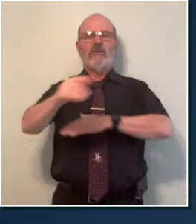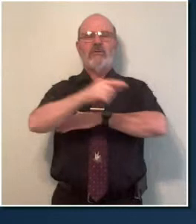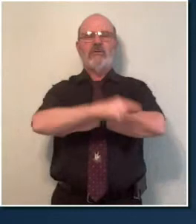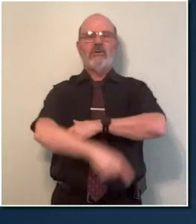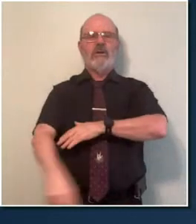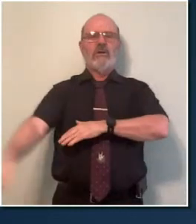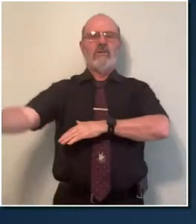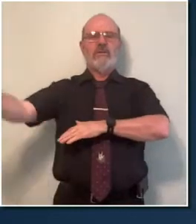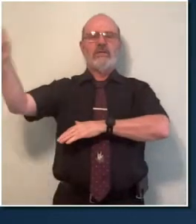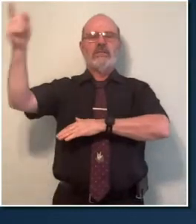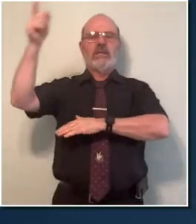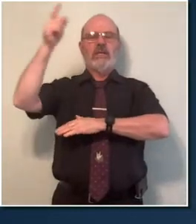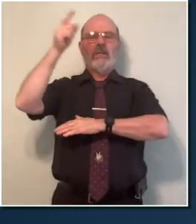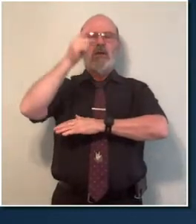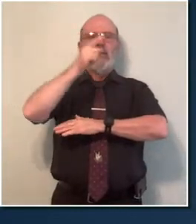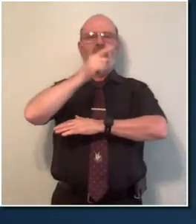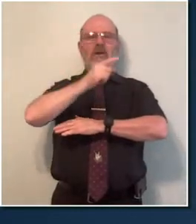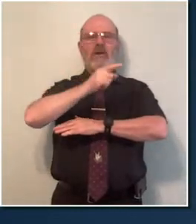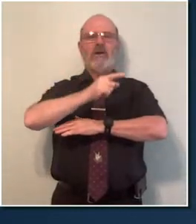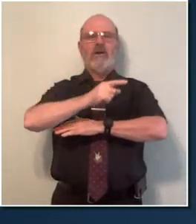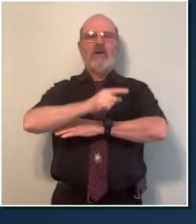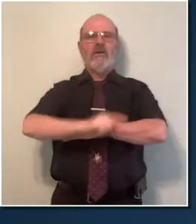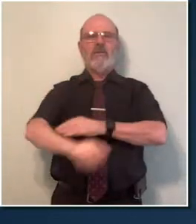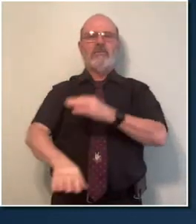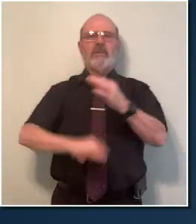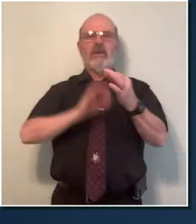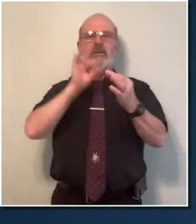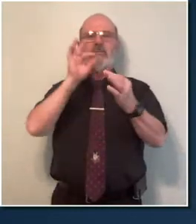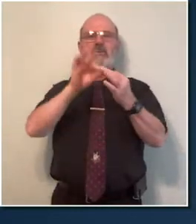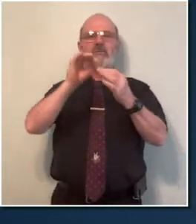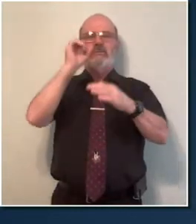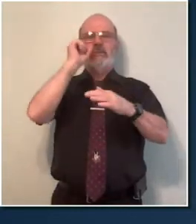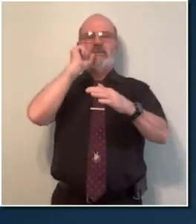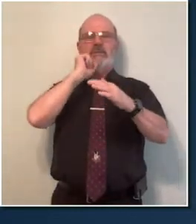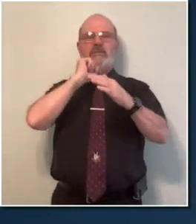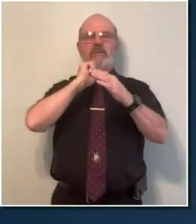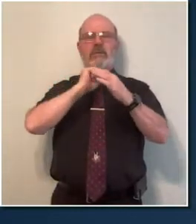Savior all the day long. Perfect